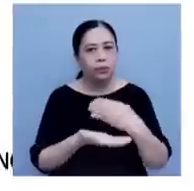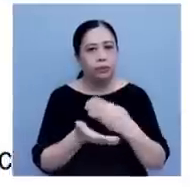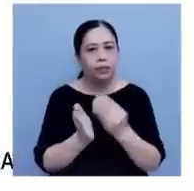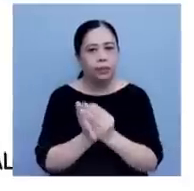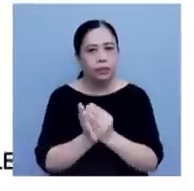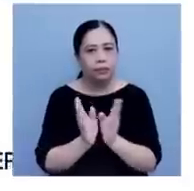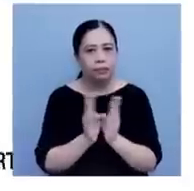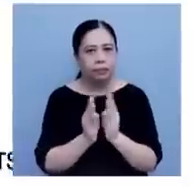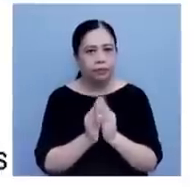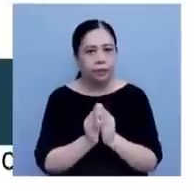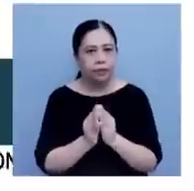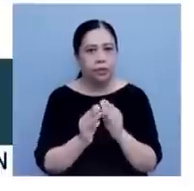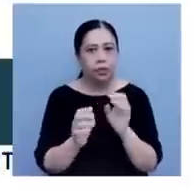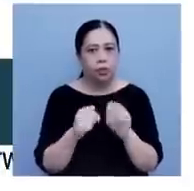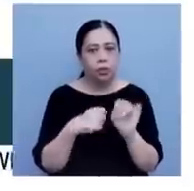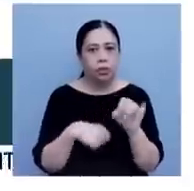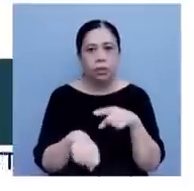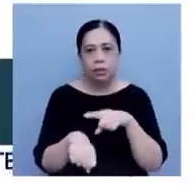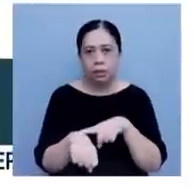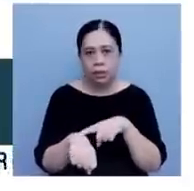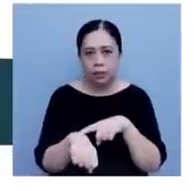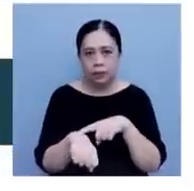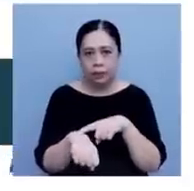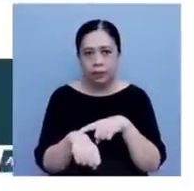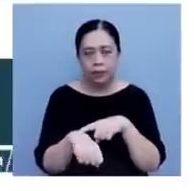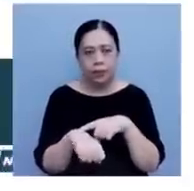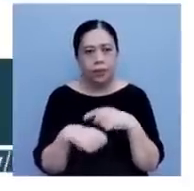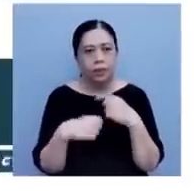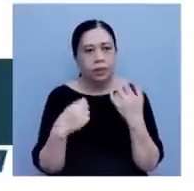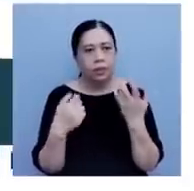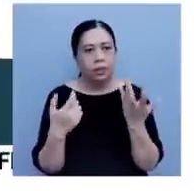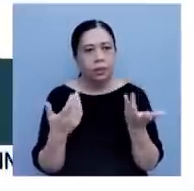briefing. So at that point in time,